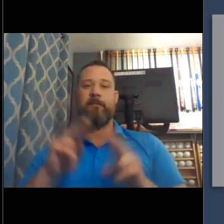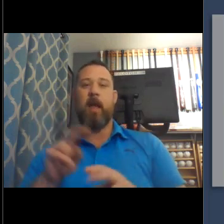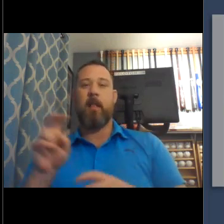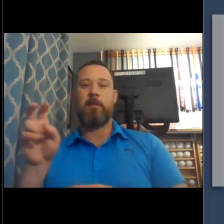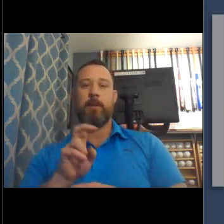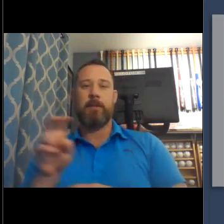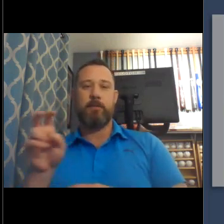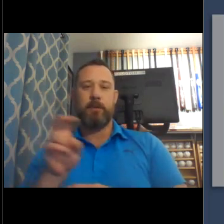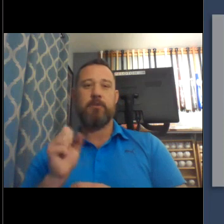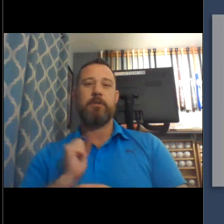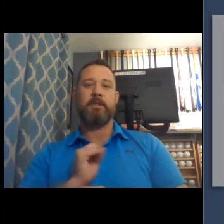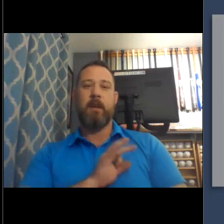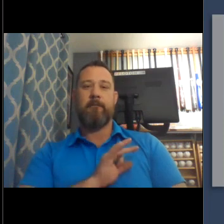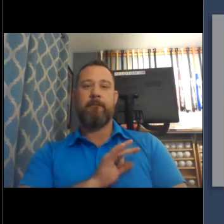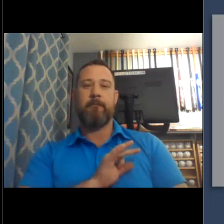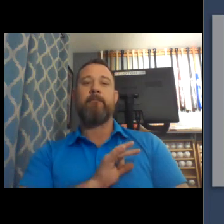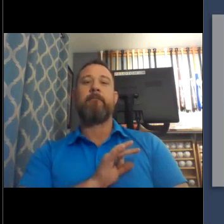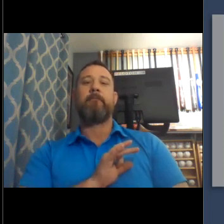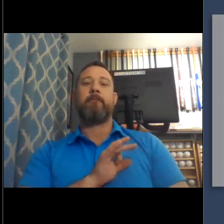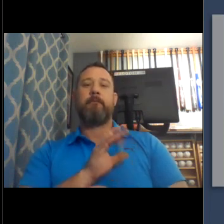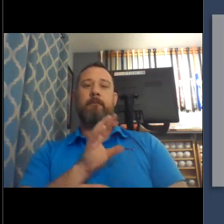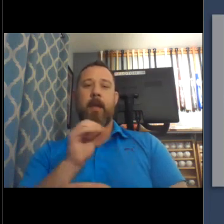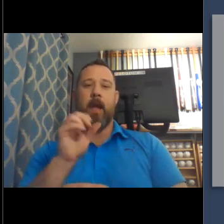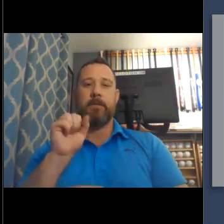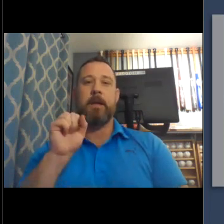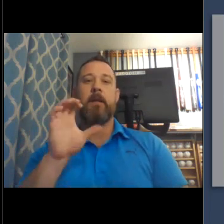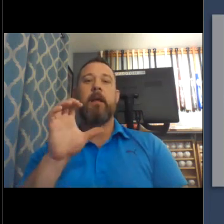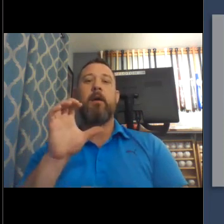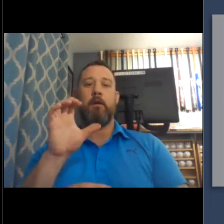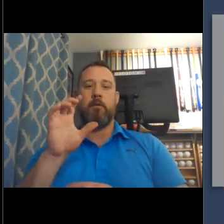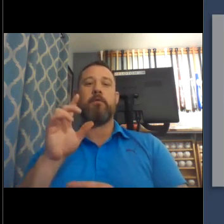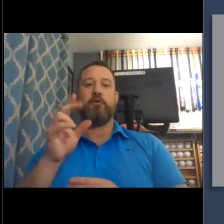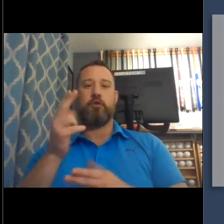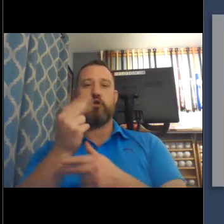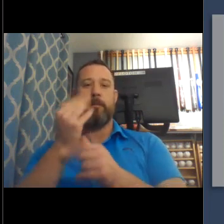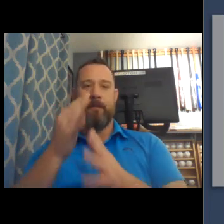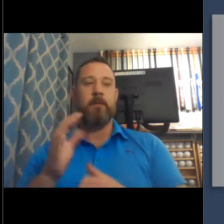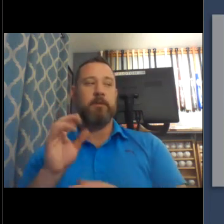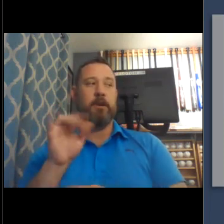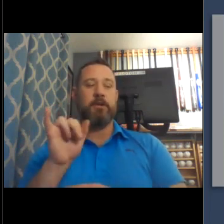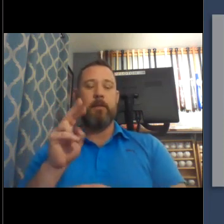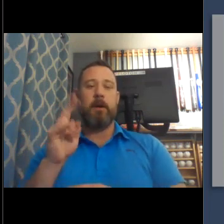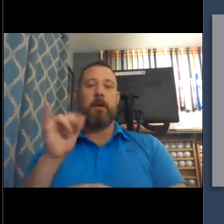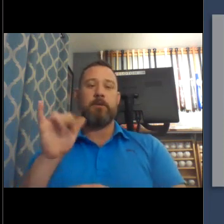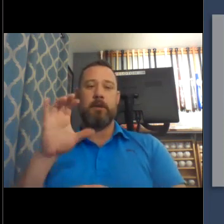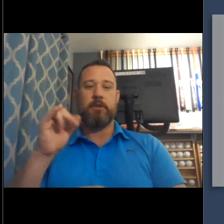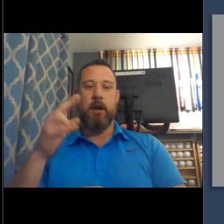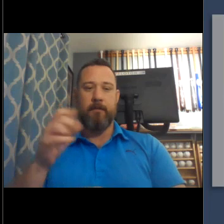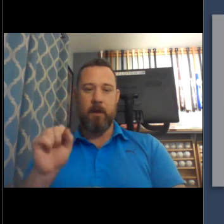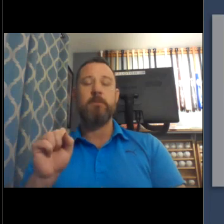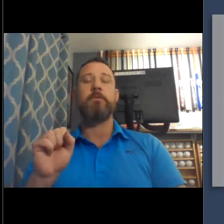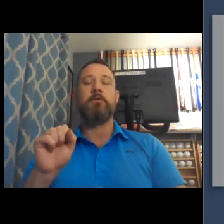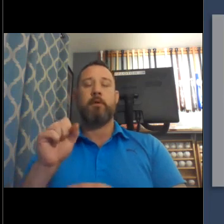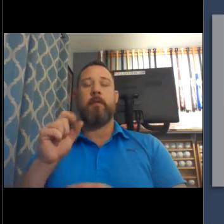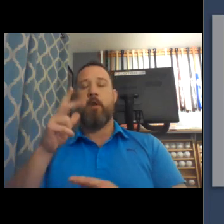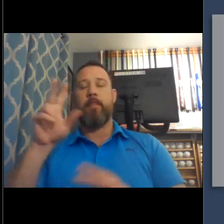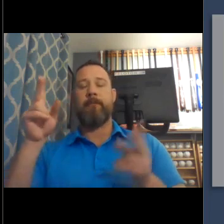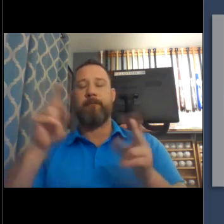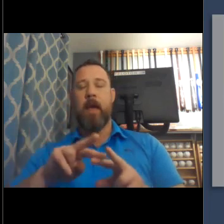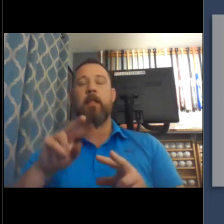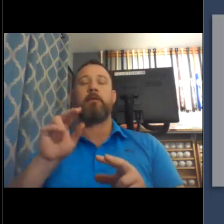Authority staff, and to Santa Clara County Supervisor Cindy Chavez, who has been a leader on the Valley Transportation Authority